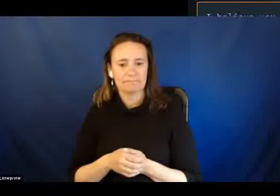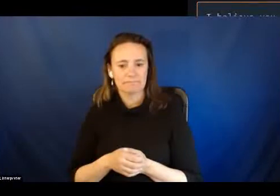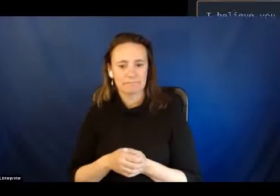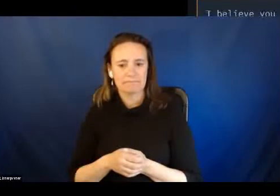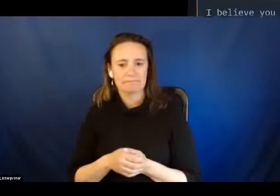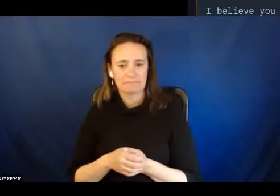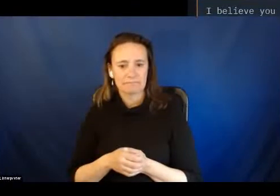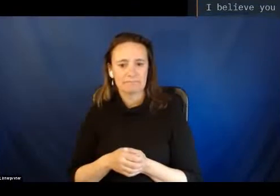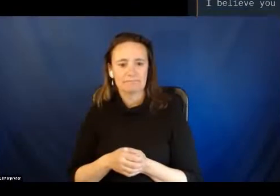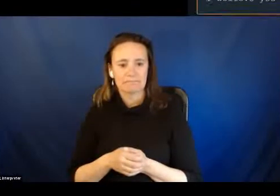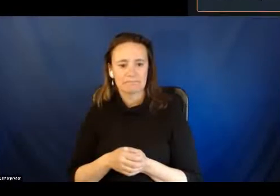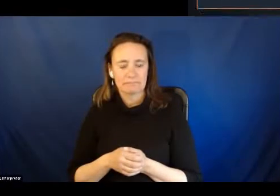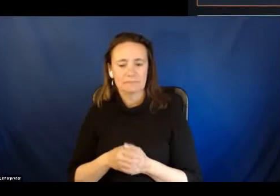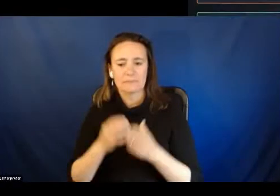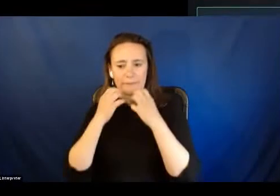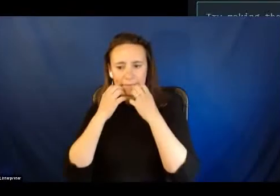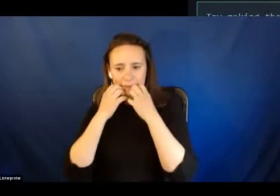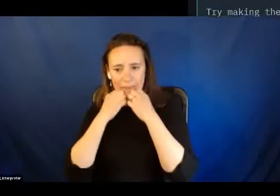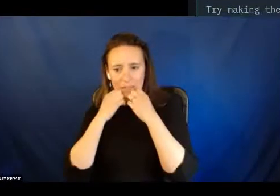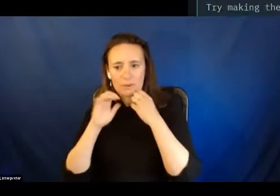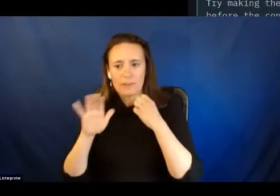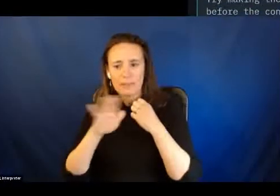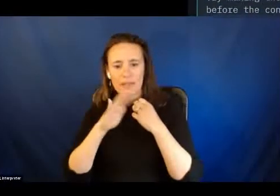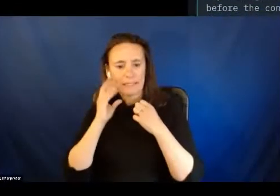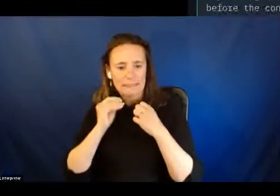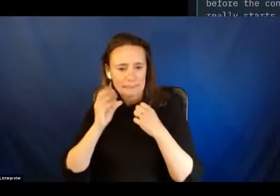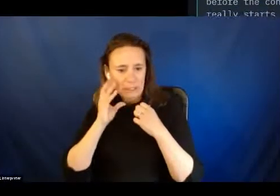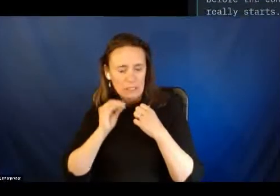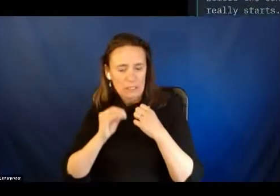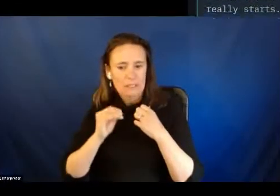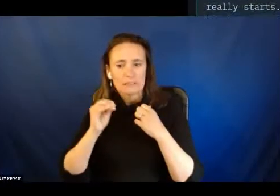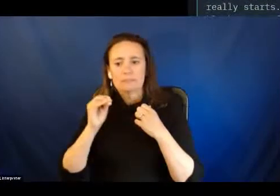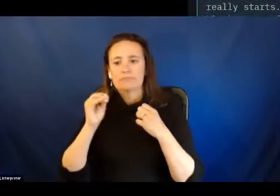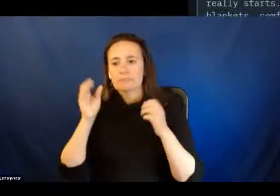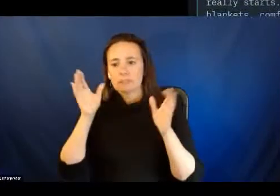Validating their experience. I listen to them as long as they need.